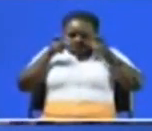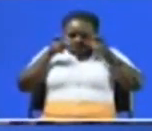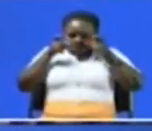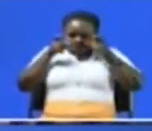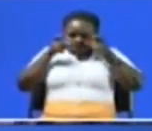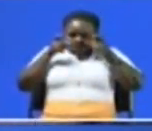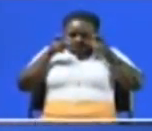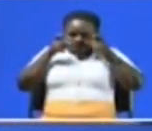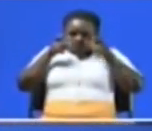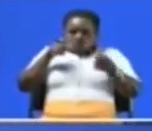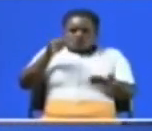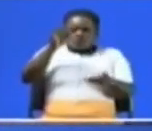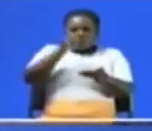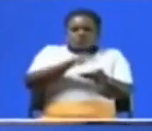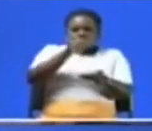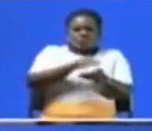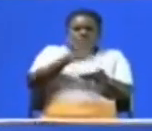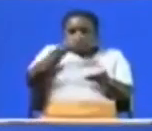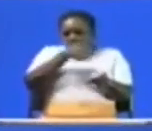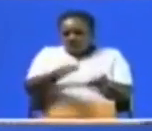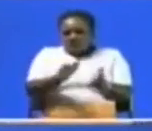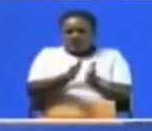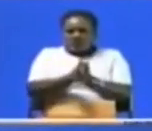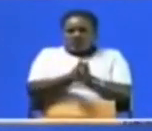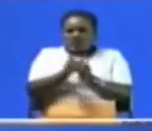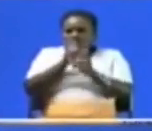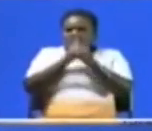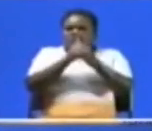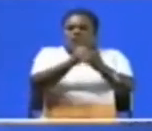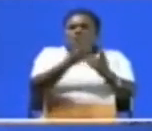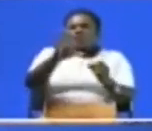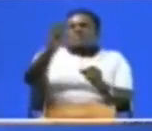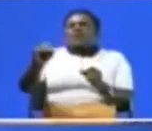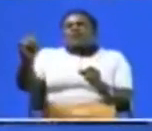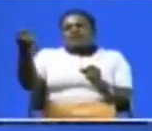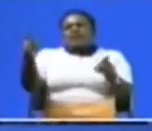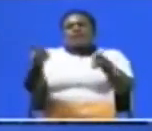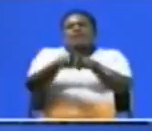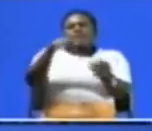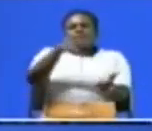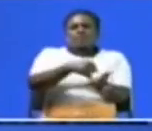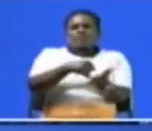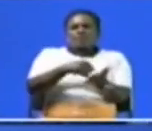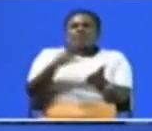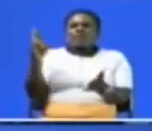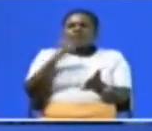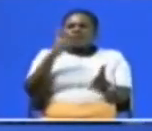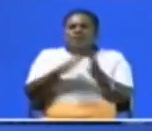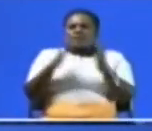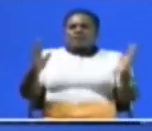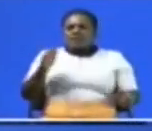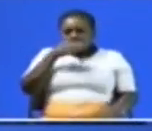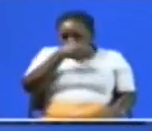horn is leading to decreased numbers of elephants and rhinos in Africa. Kenya is no exception. The biggest threat